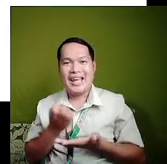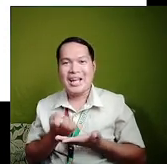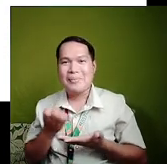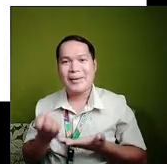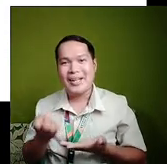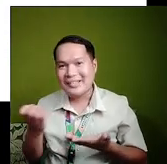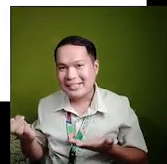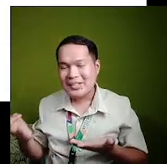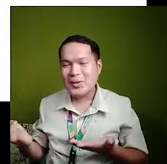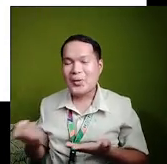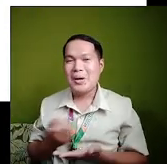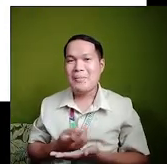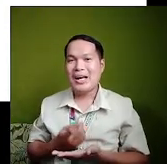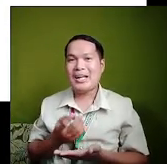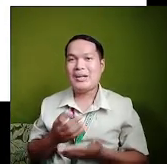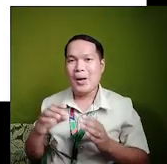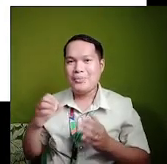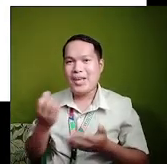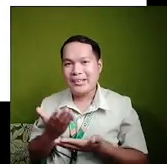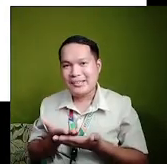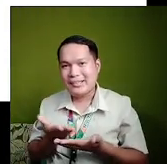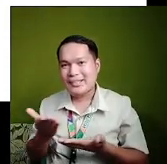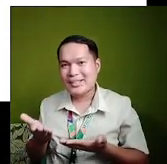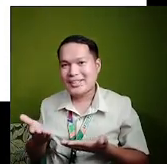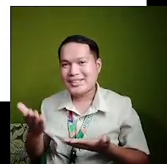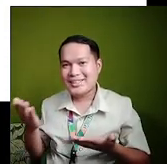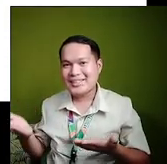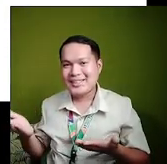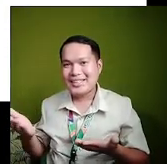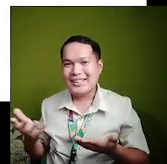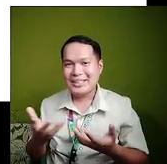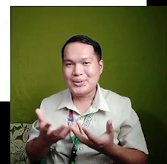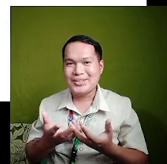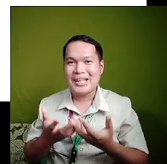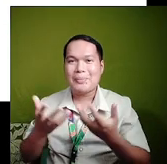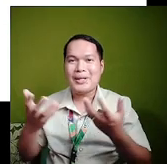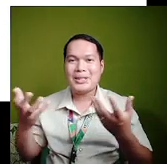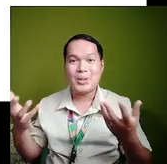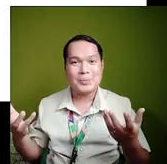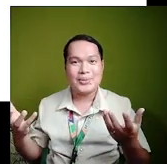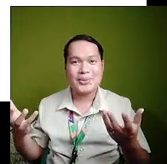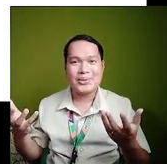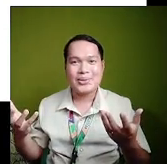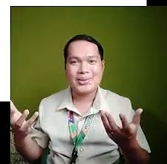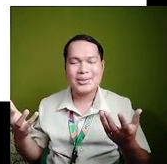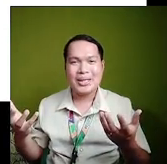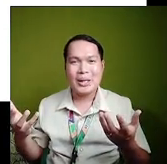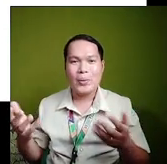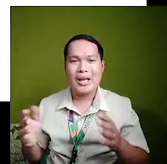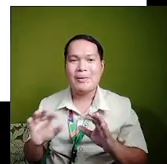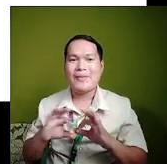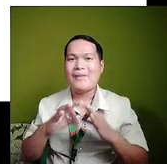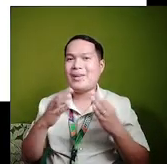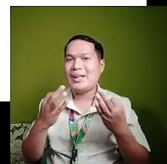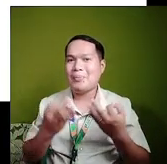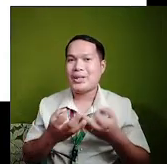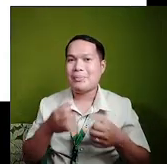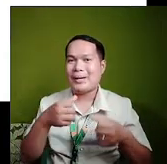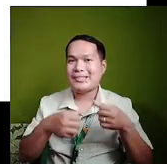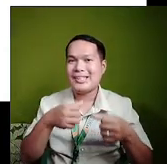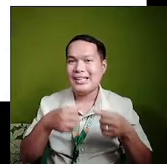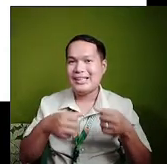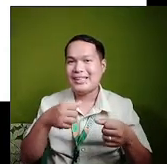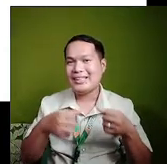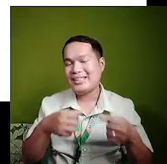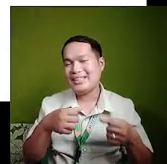elements or mga objects or into separate groups. We have a family for